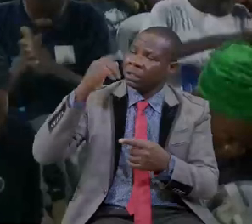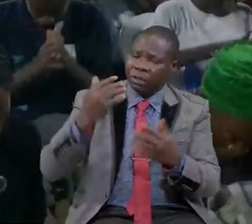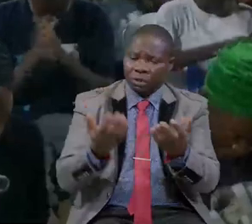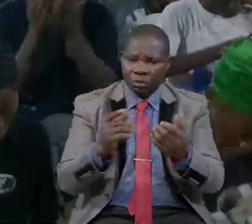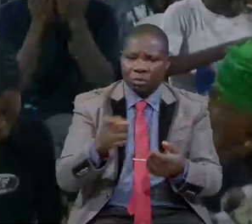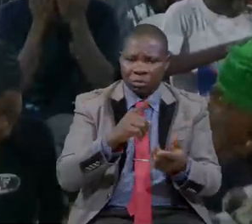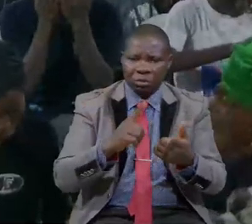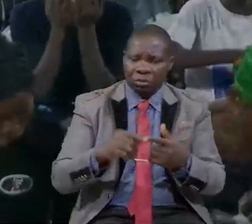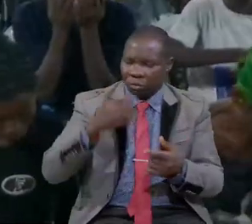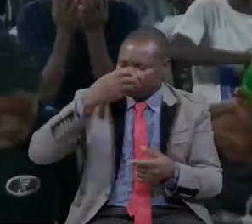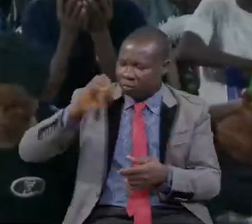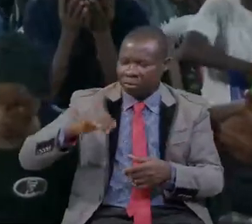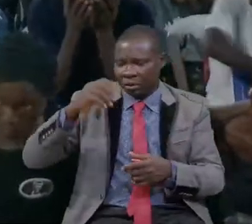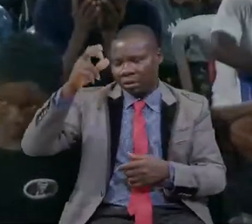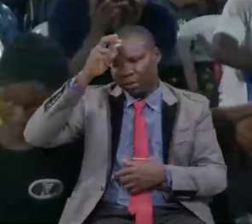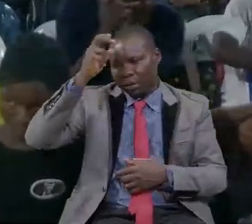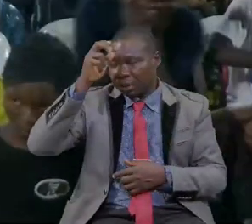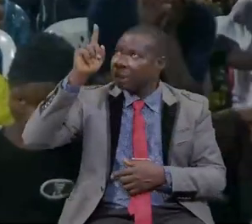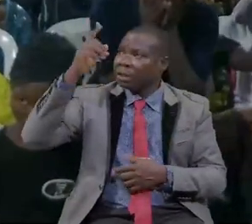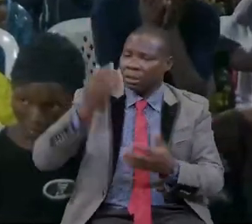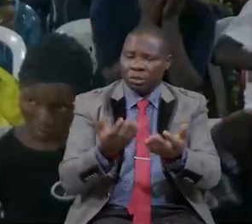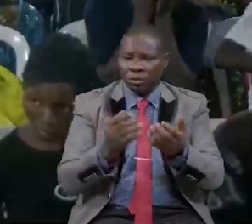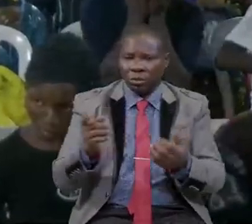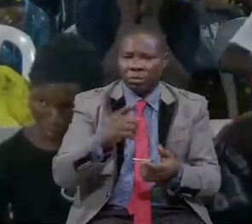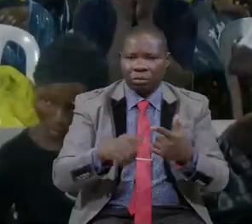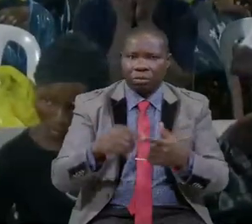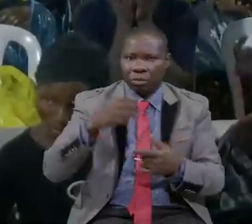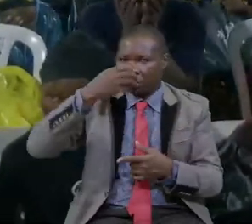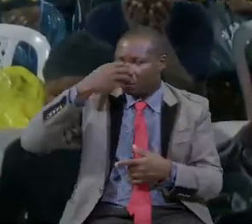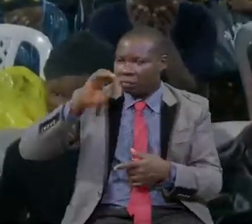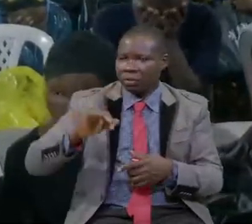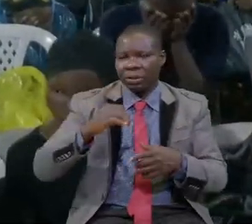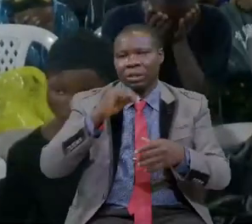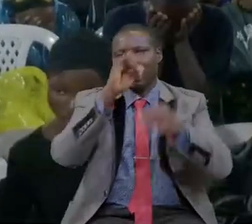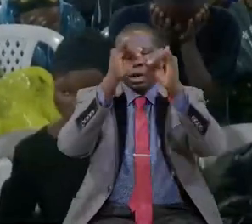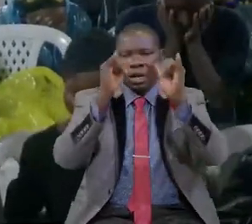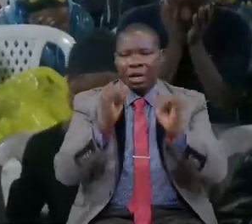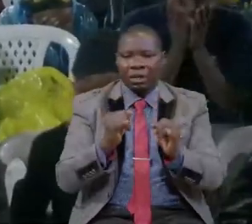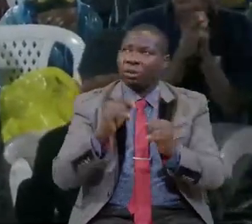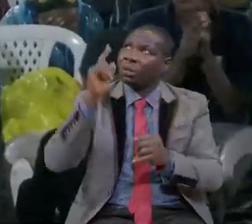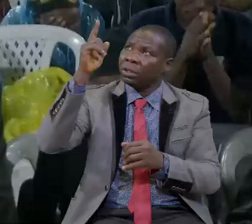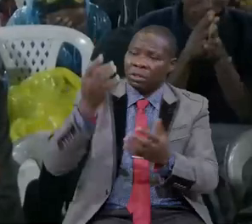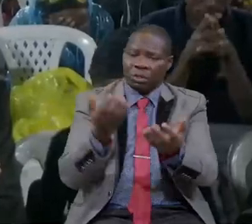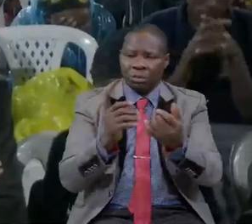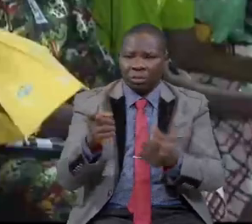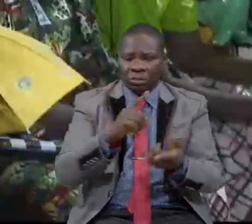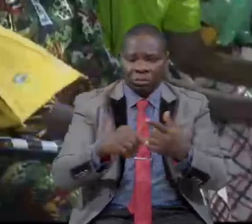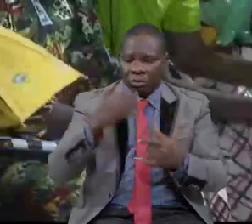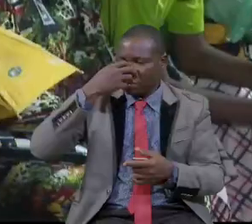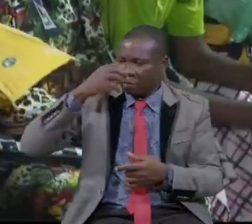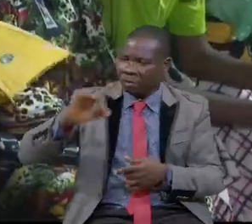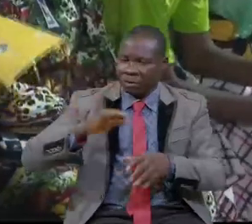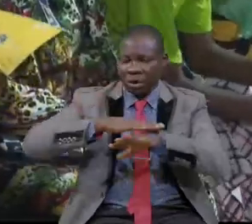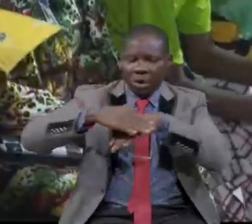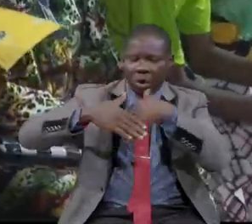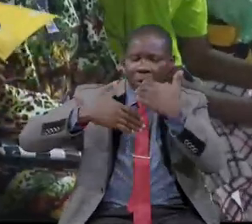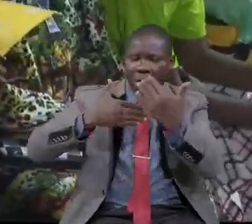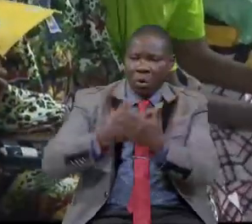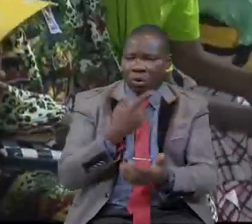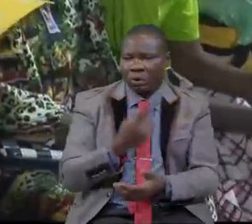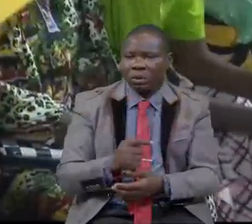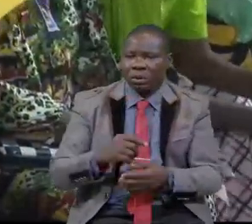Satan. He wants you to forsake idols. He wants you to forsake all the traditions that